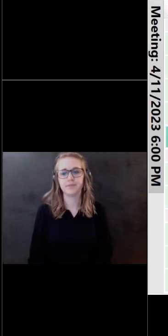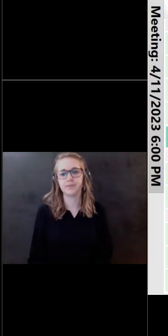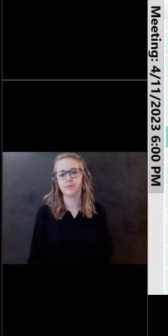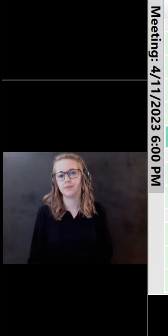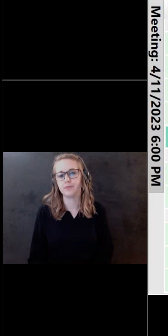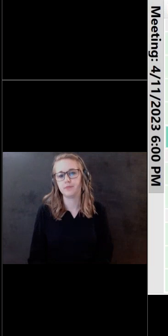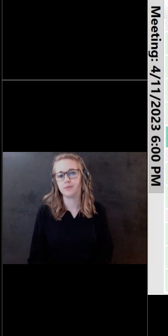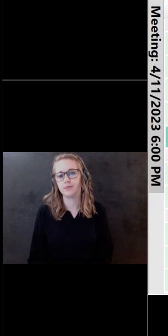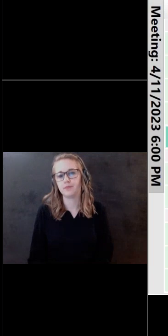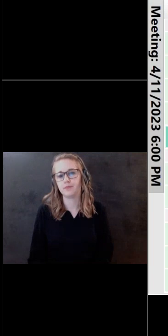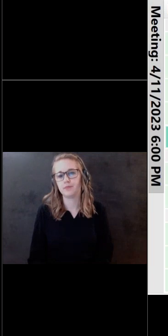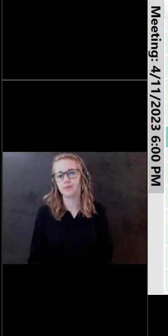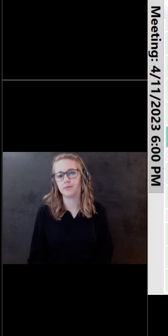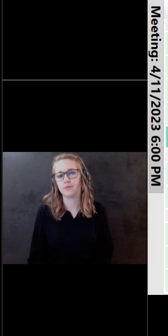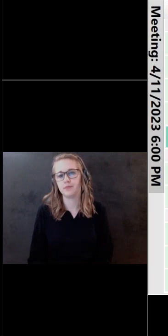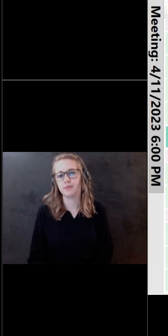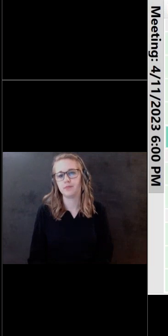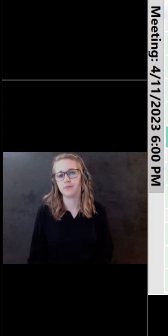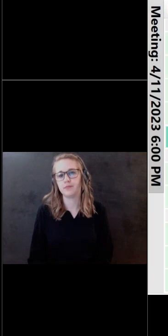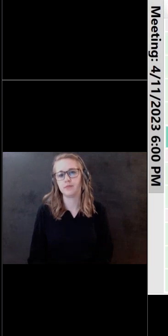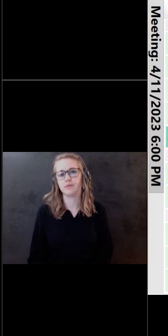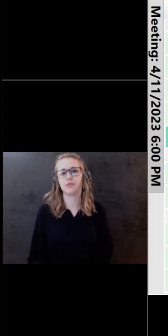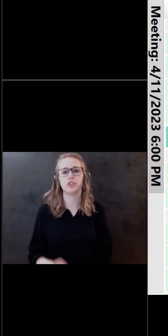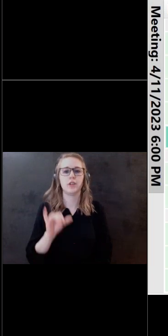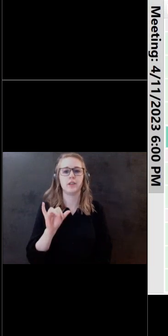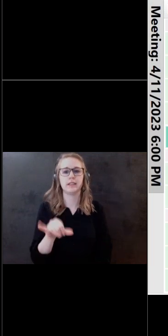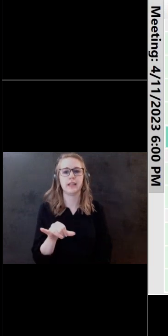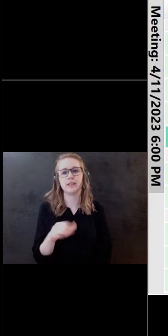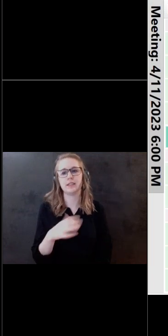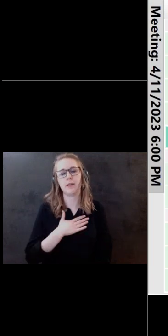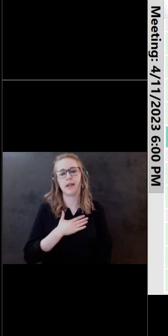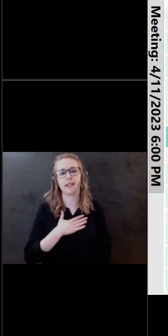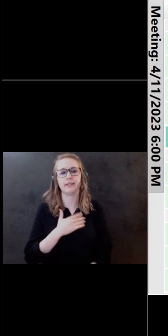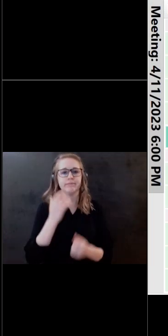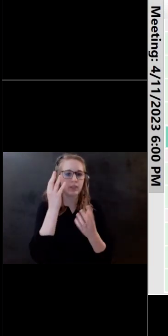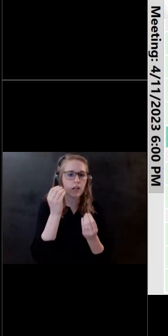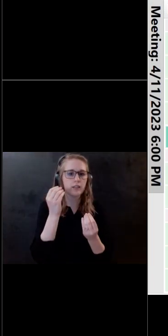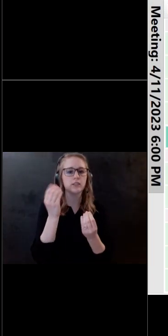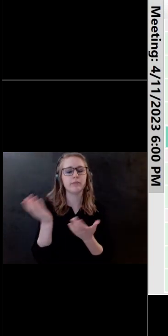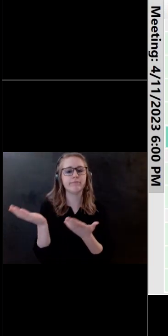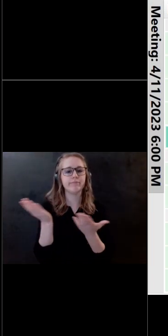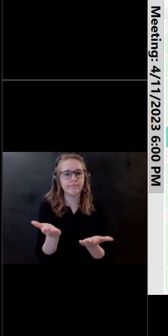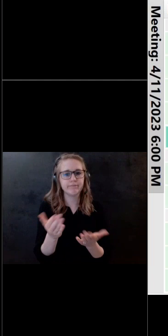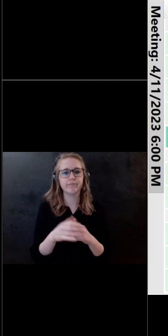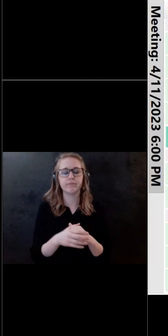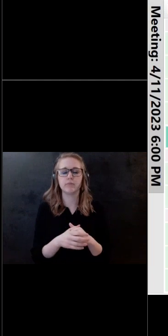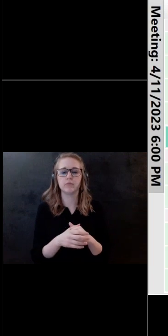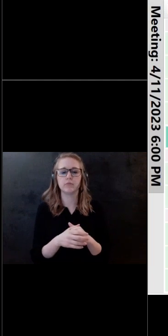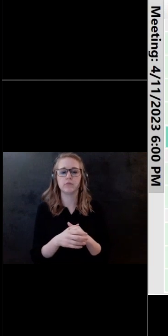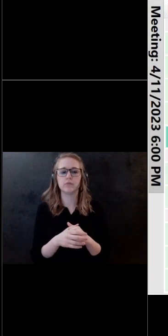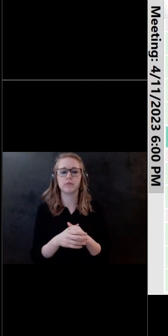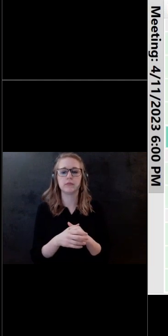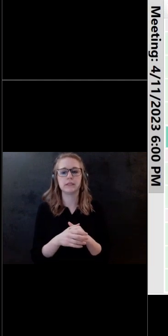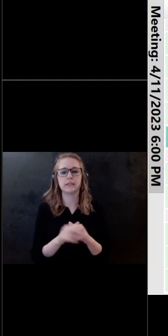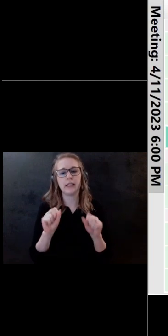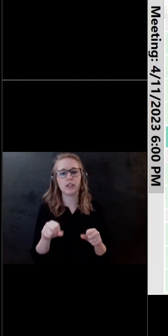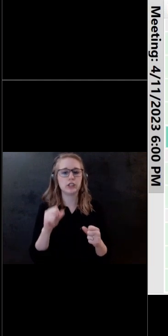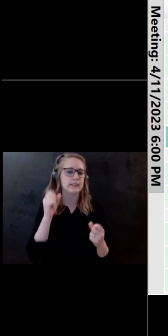so those are just kind of my thoughts as to why I brought that back before the, you know, before the board, so that we can, you know, keep it on our radar